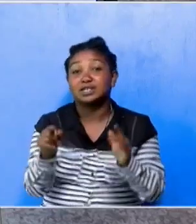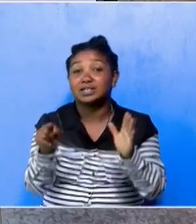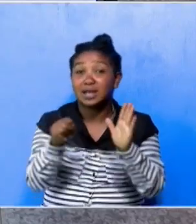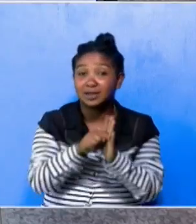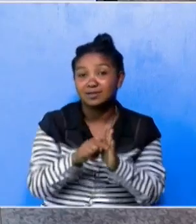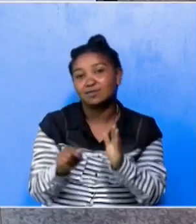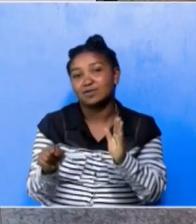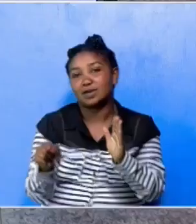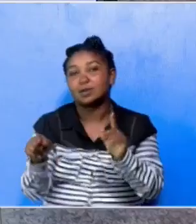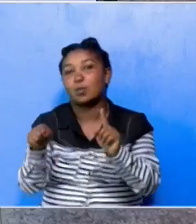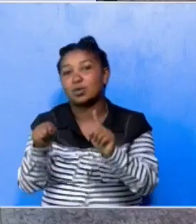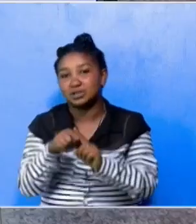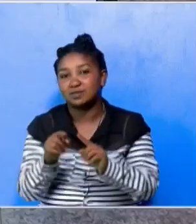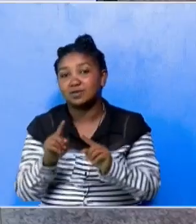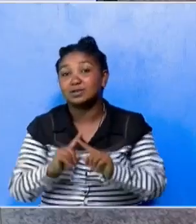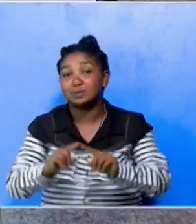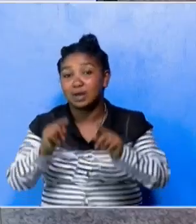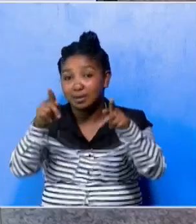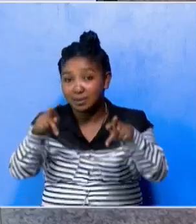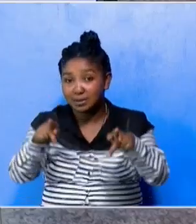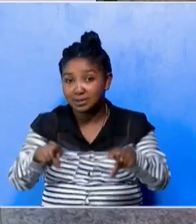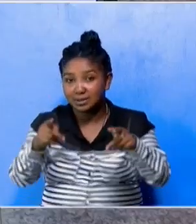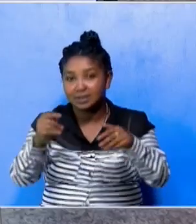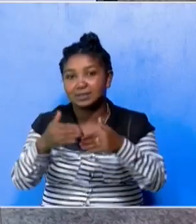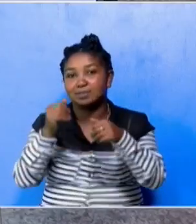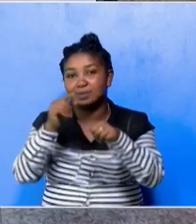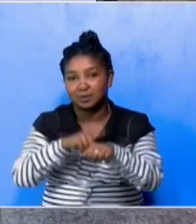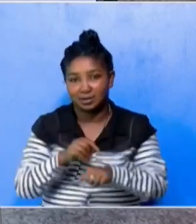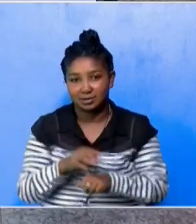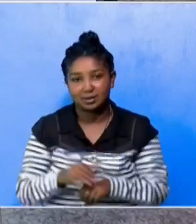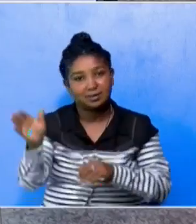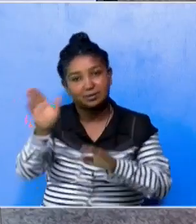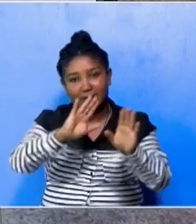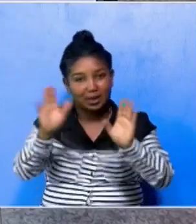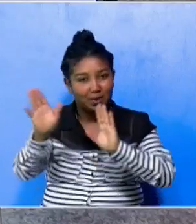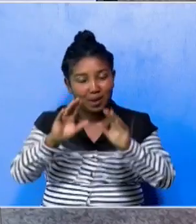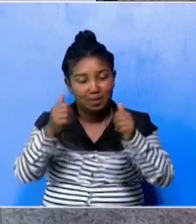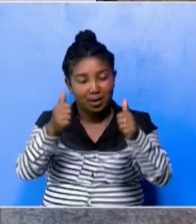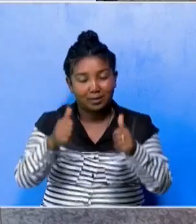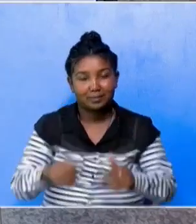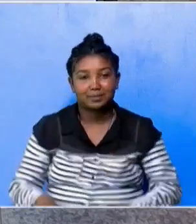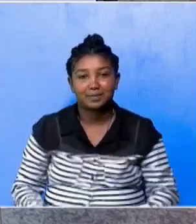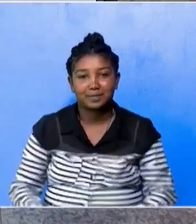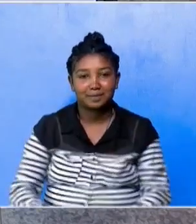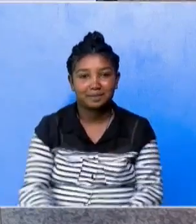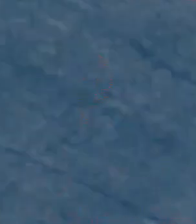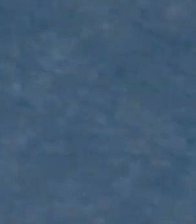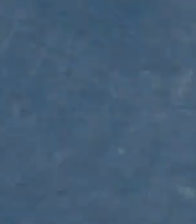in positive case, especially in present simple tense. Thank you. Bye-bye.